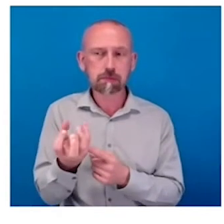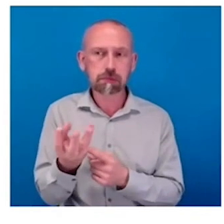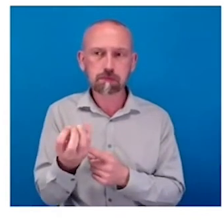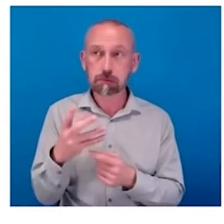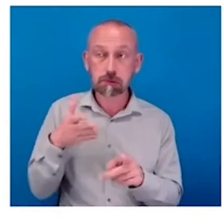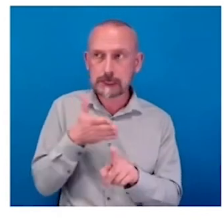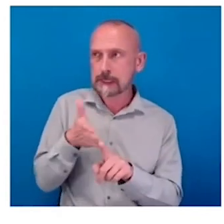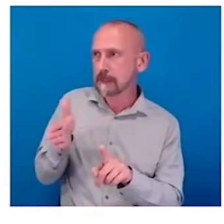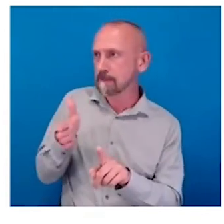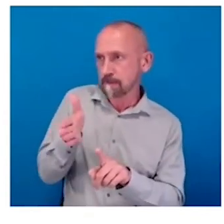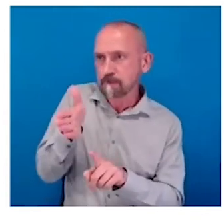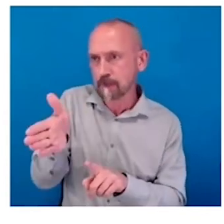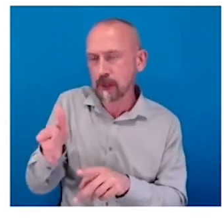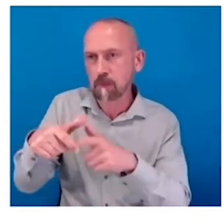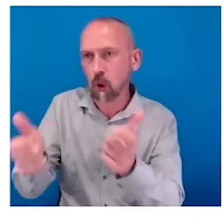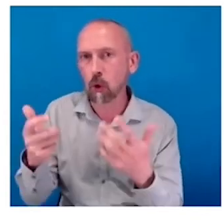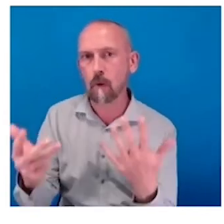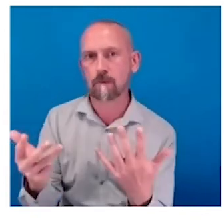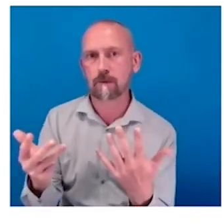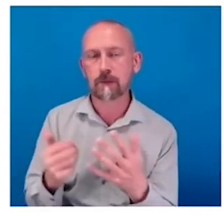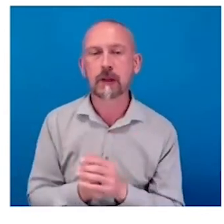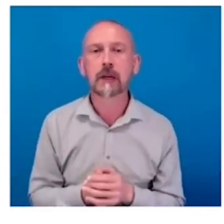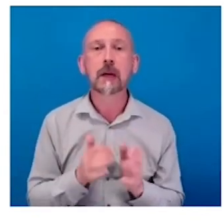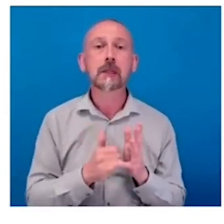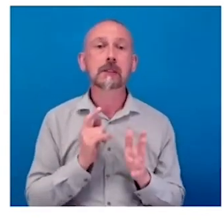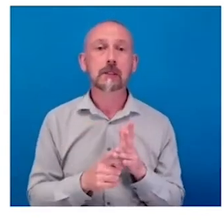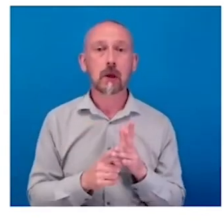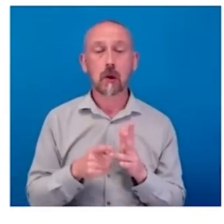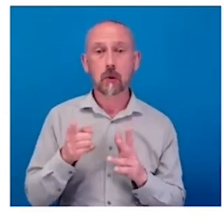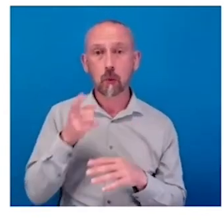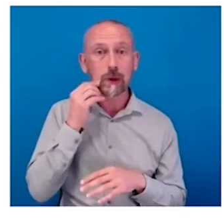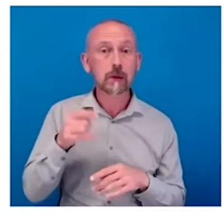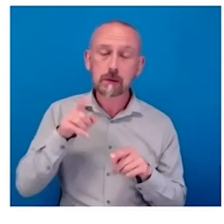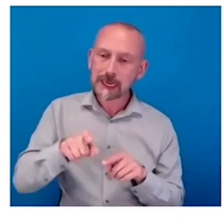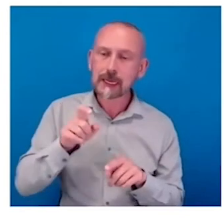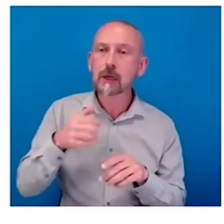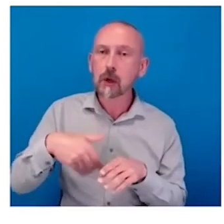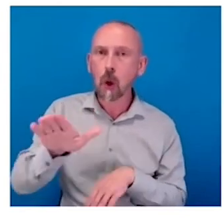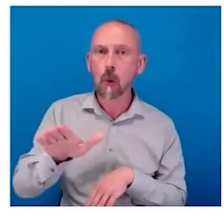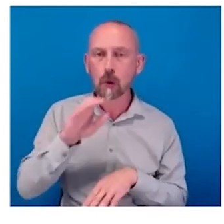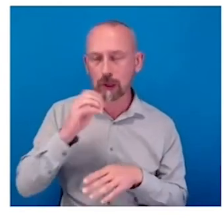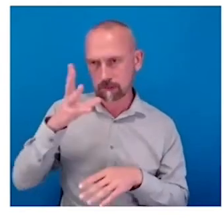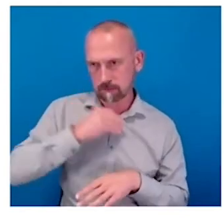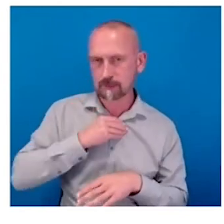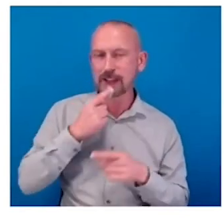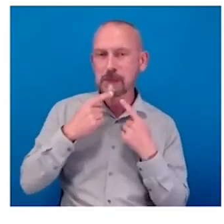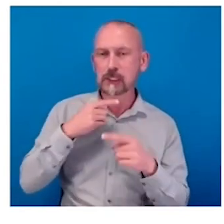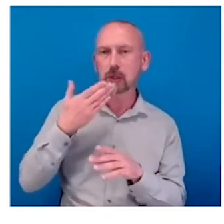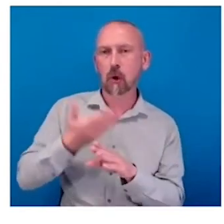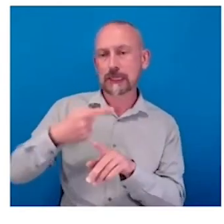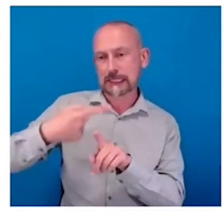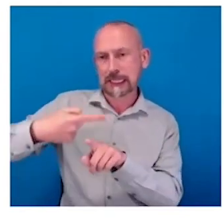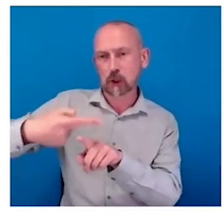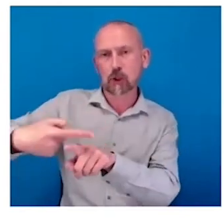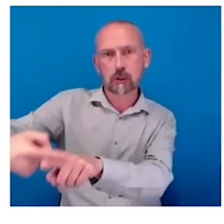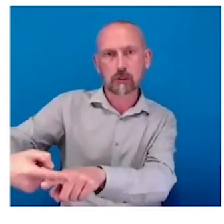If you press the Go button, you'll hear information at the next intersection. Approaching intersection. Rue des Eglantines,